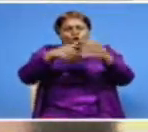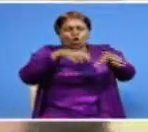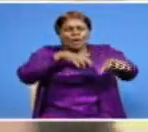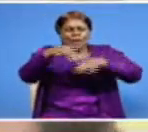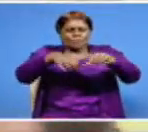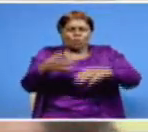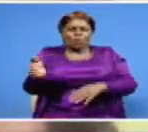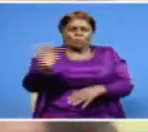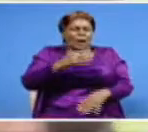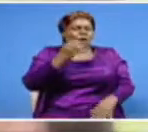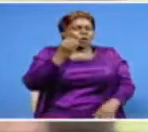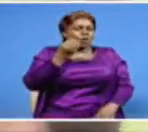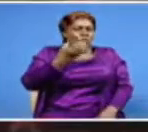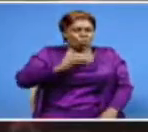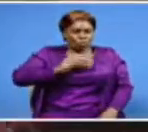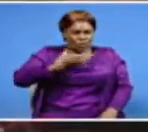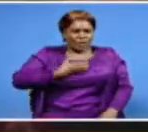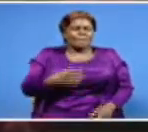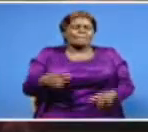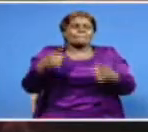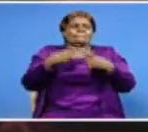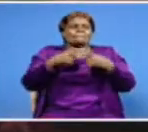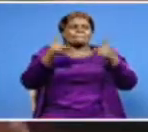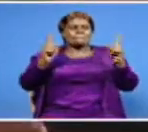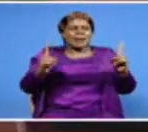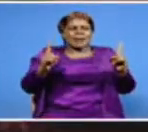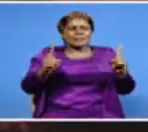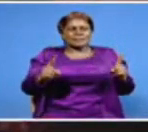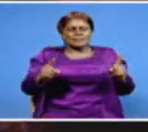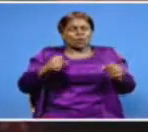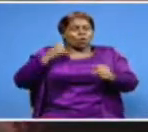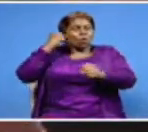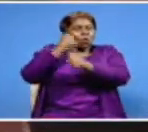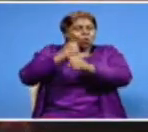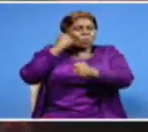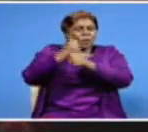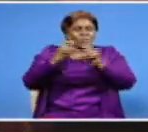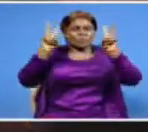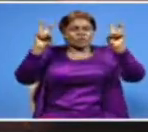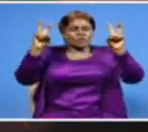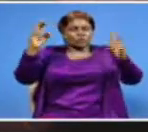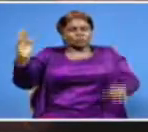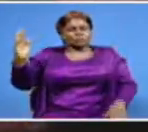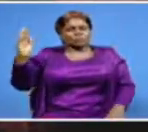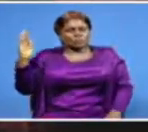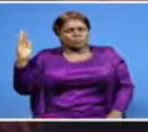be returned to their owners. Lakini maneno ya operation ya kiusalama,